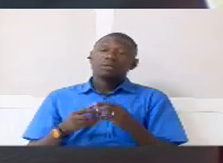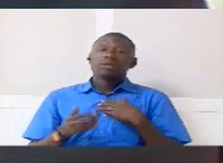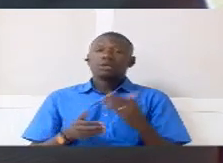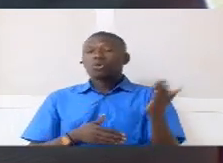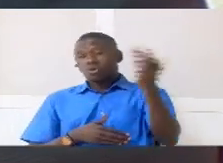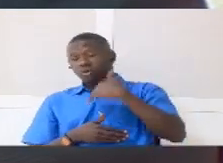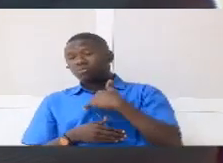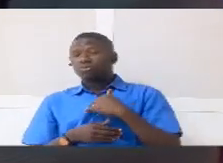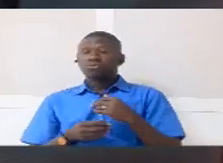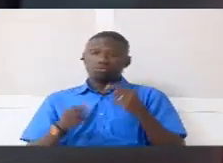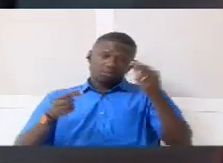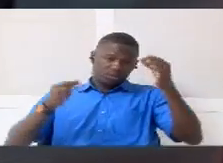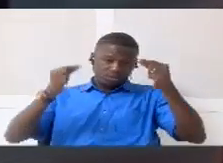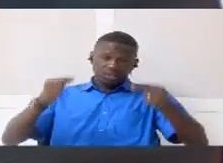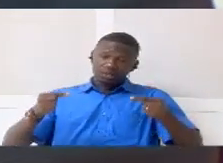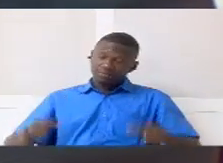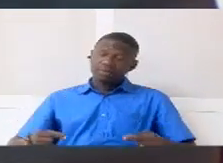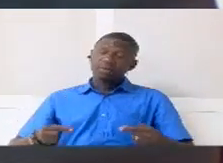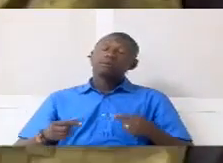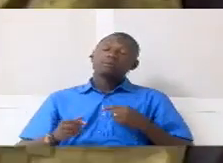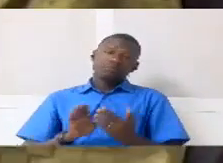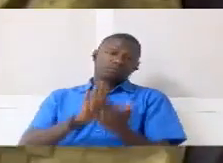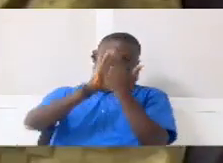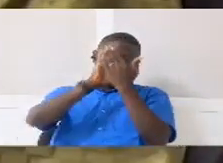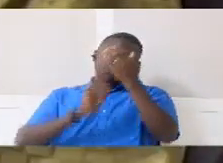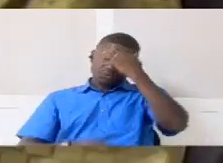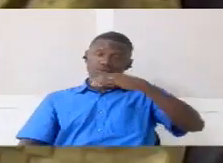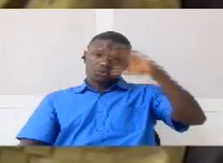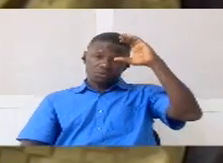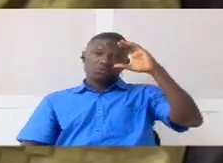come to testify before the Commission.